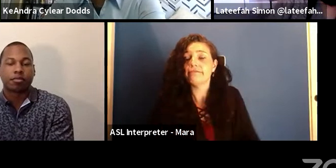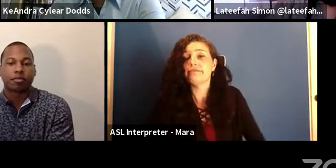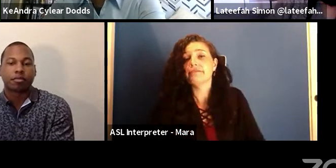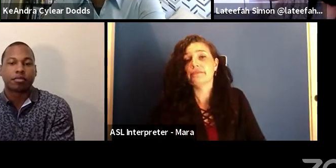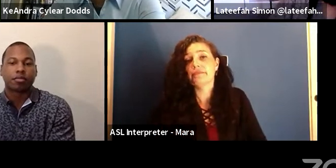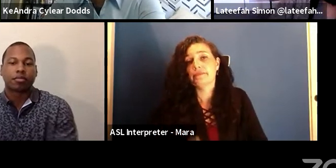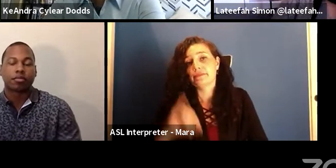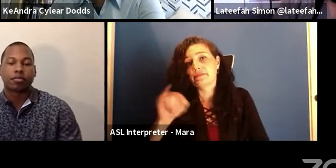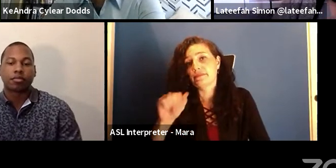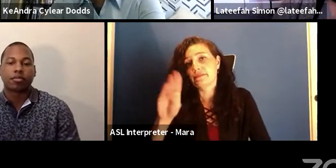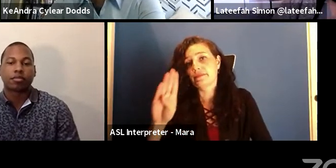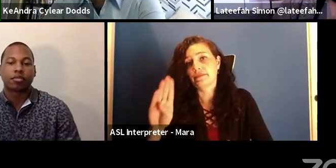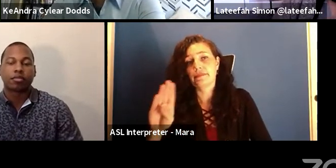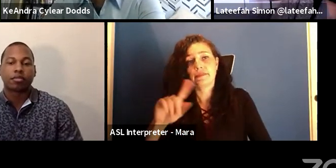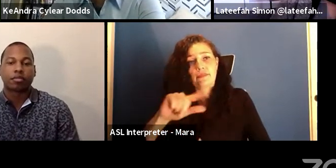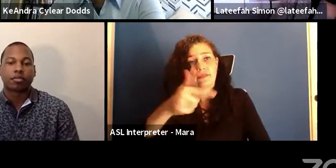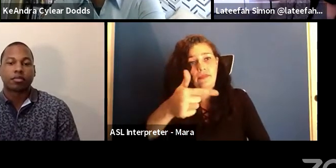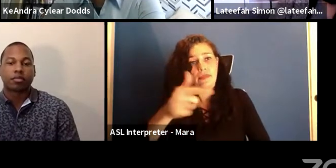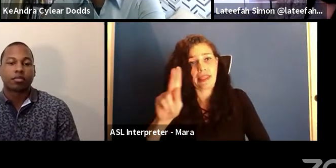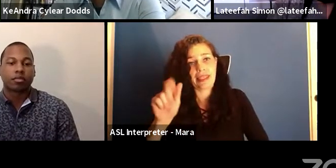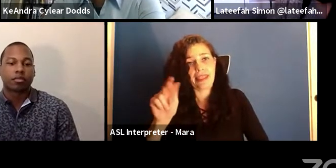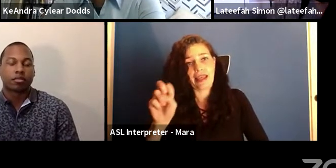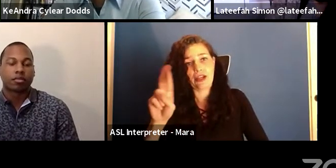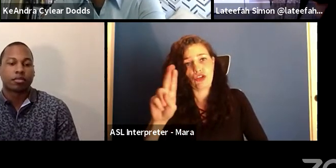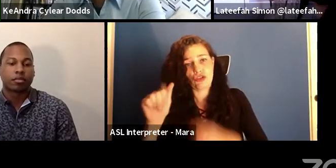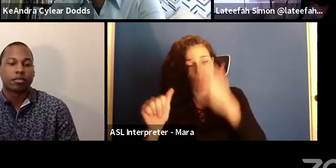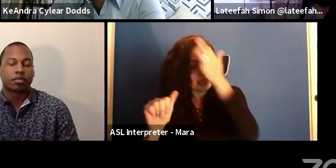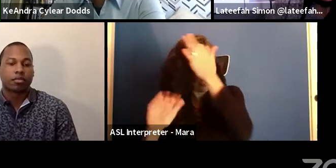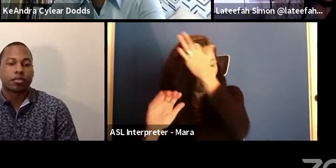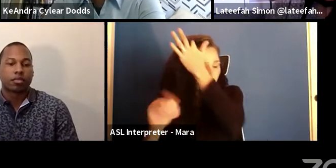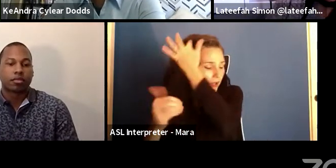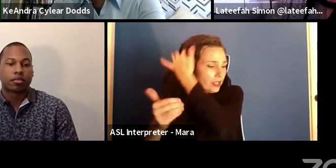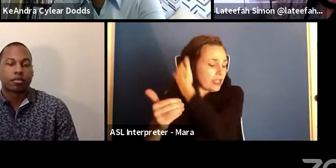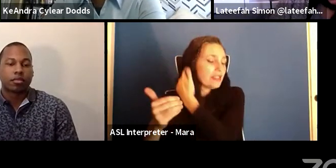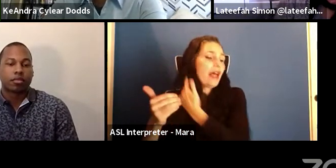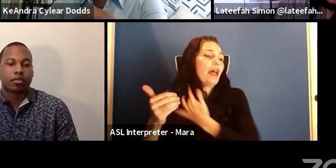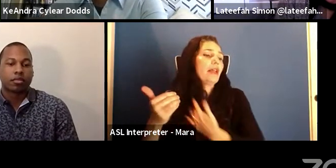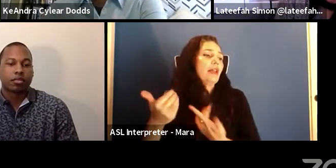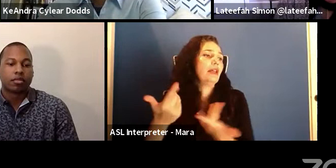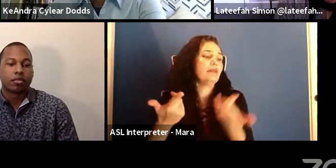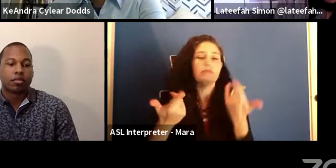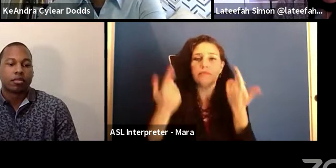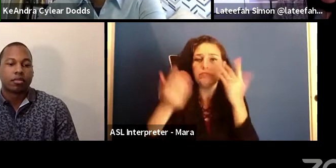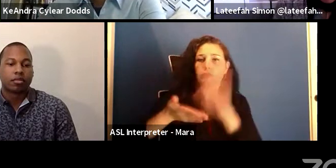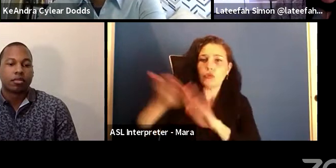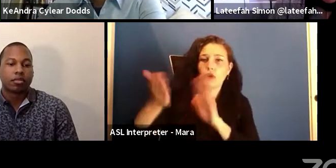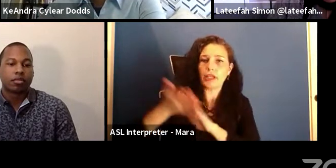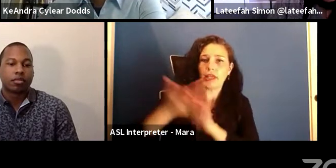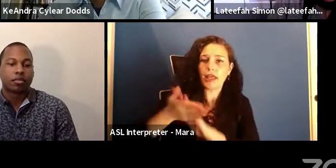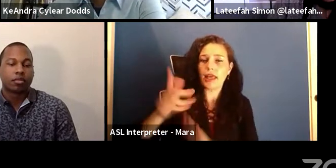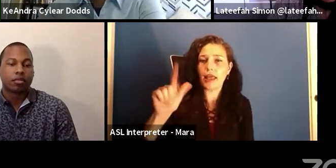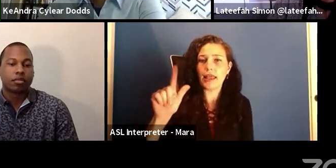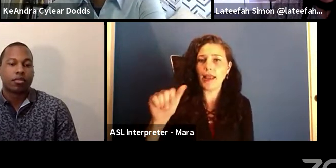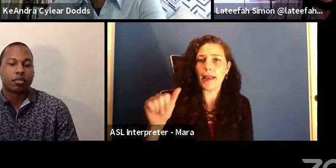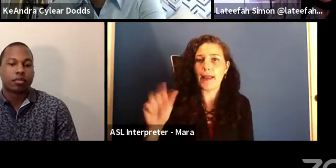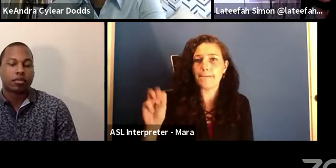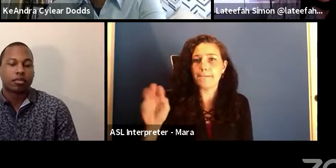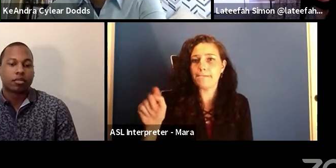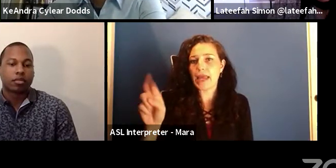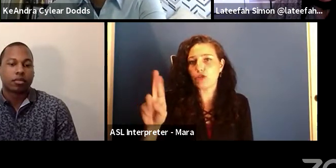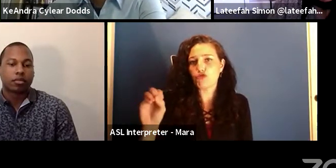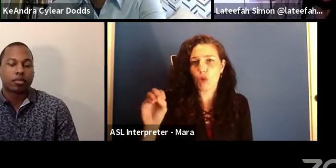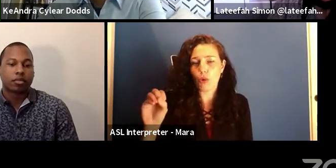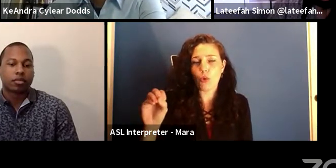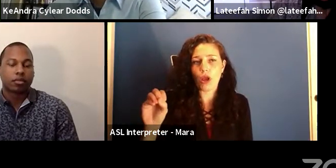Keandra, how is this playing out at LA Metro, rethinking public safety, rethinking the role of